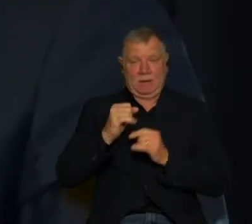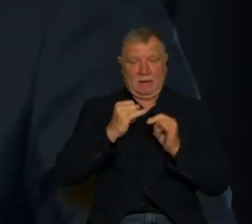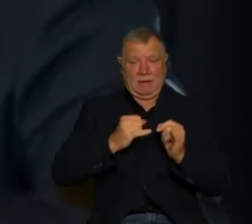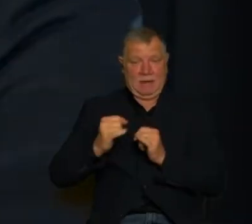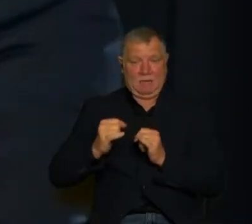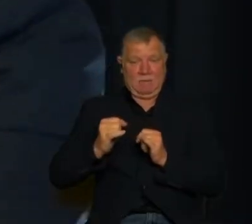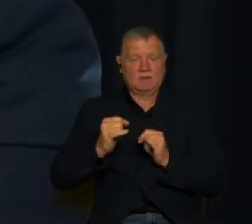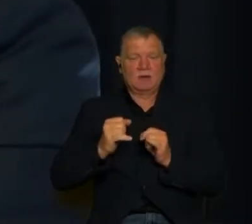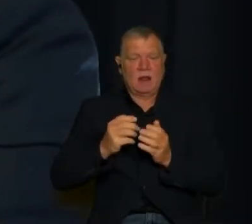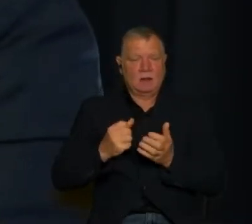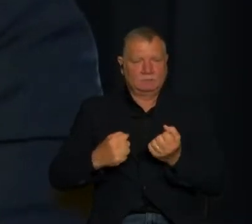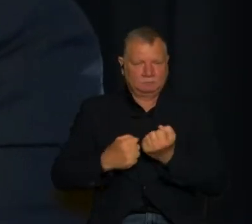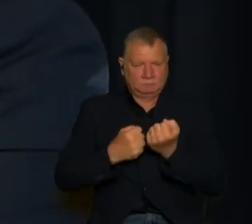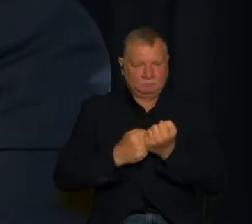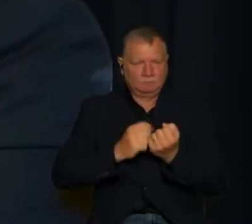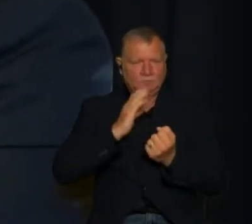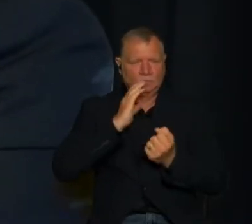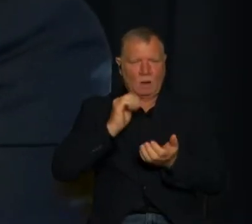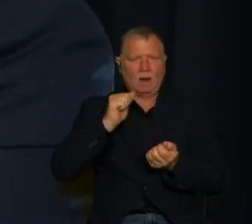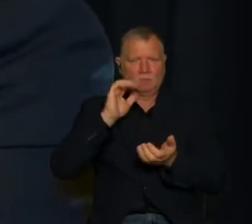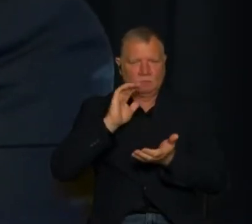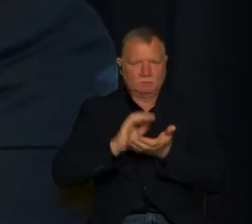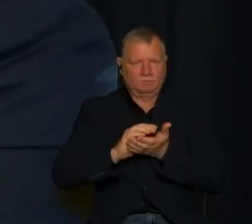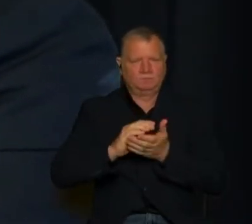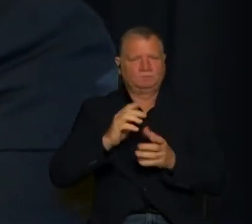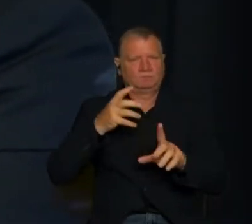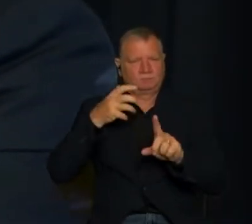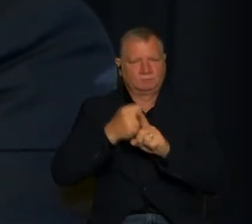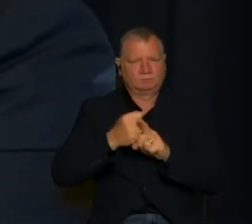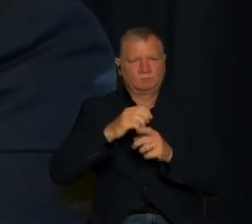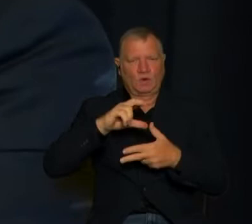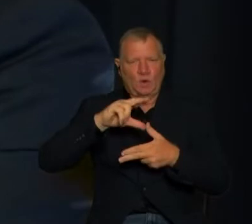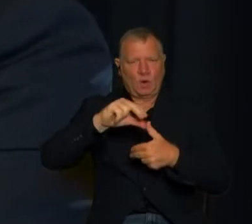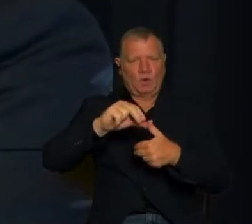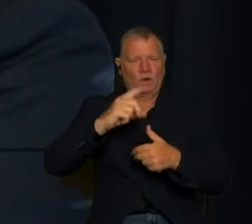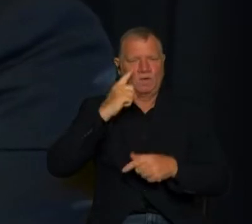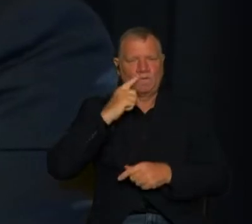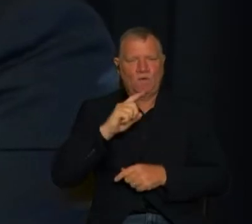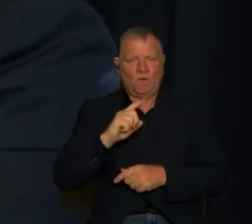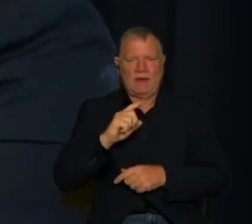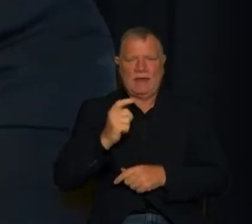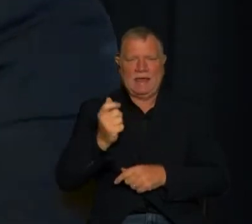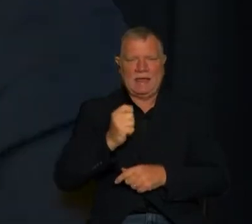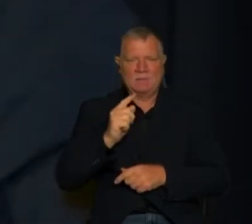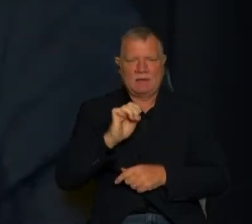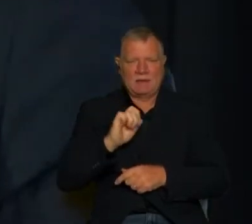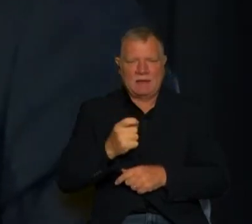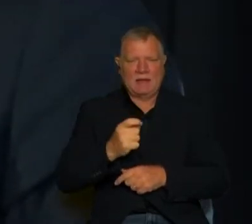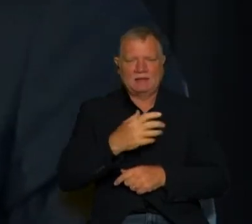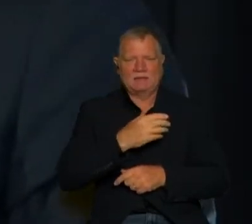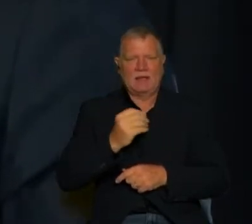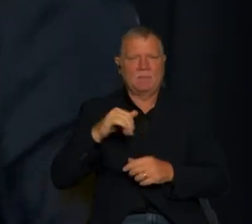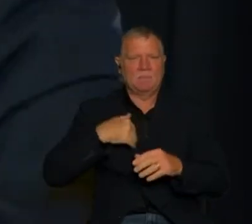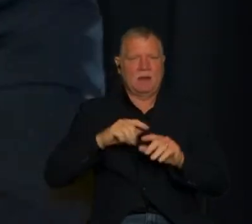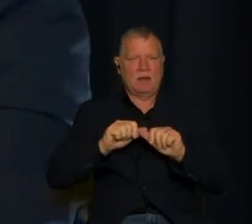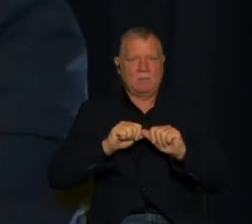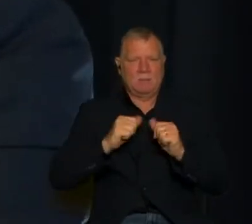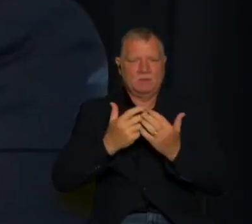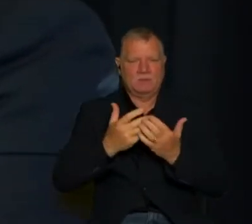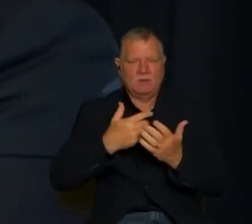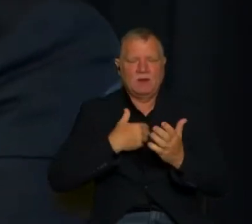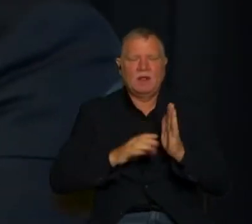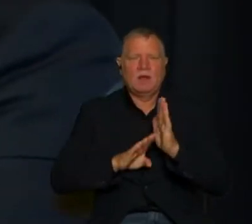should also help us mitigate Hurricane Fiona's impact on income tax revenue, and my administration, through the Department of